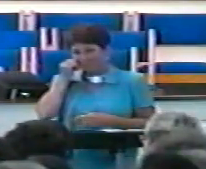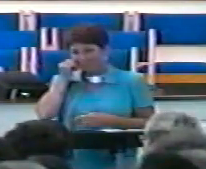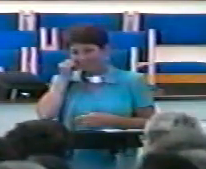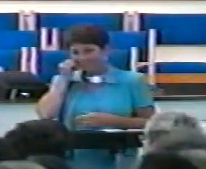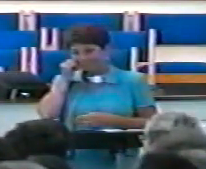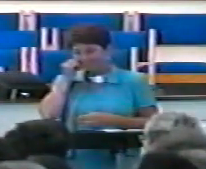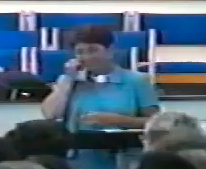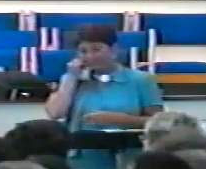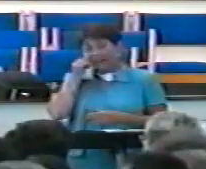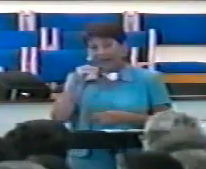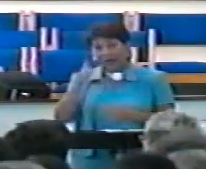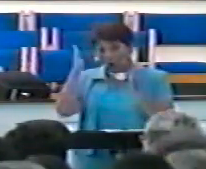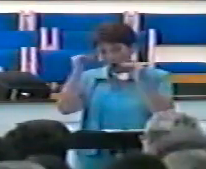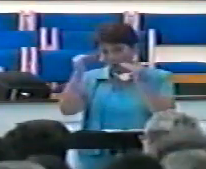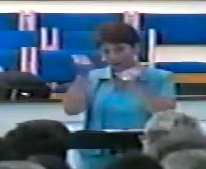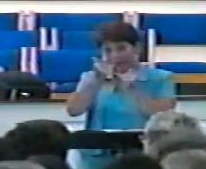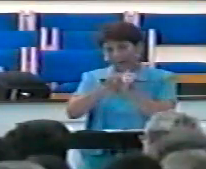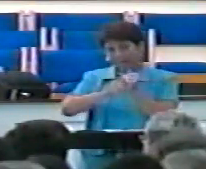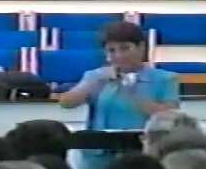I hope every father can say,